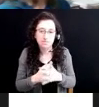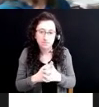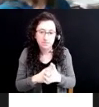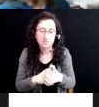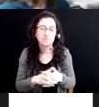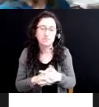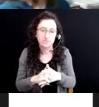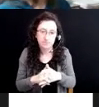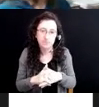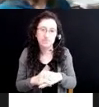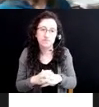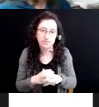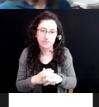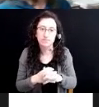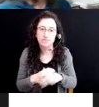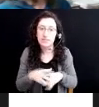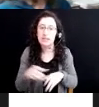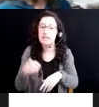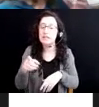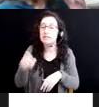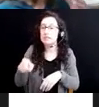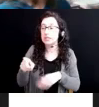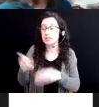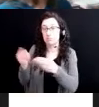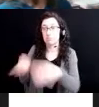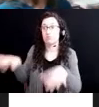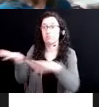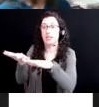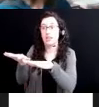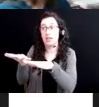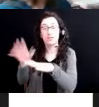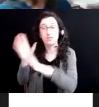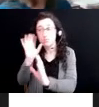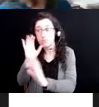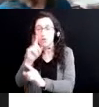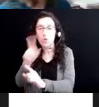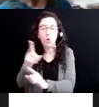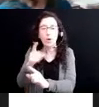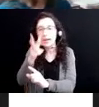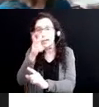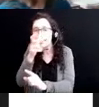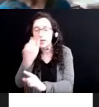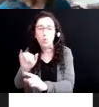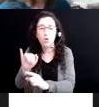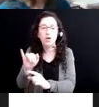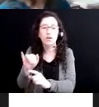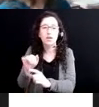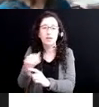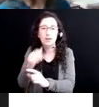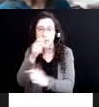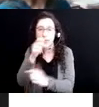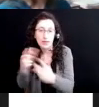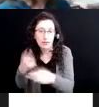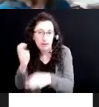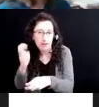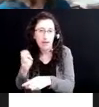habitat up in the uplands where they are then looking for insects, invertebrates to be eating, foraging, growing, and